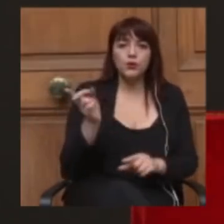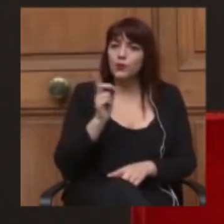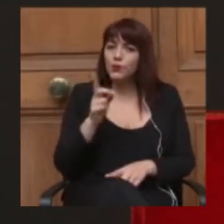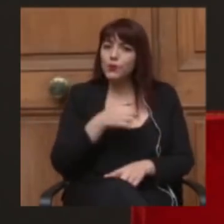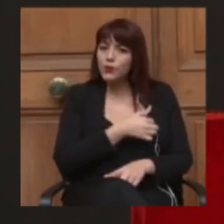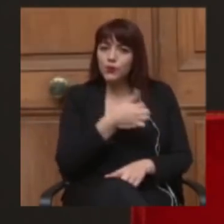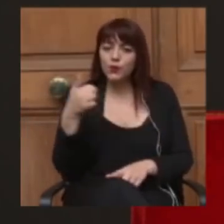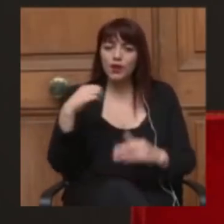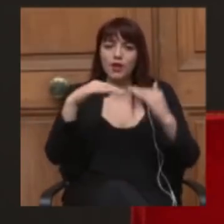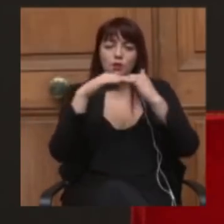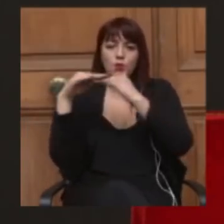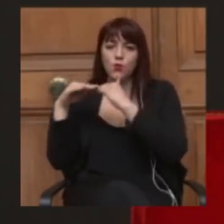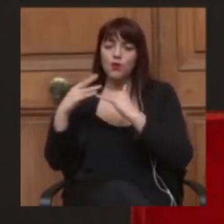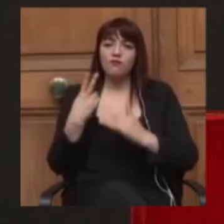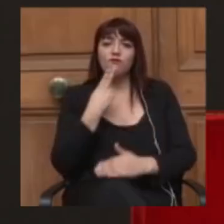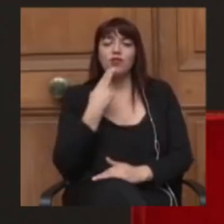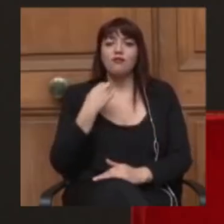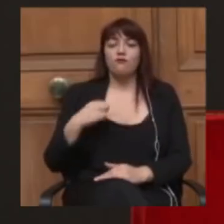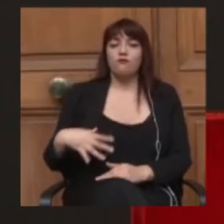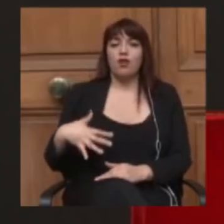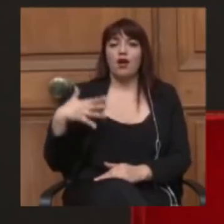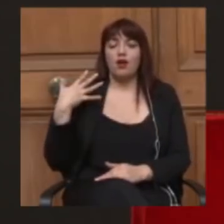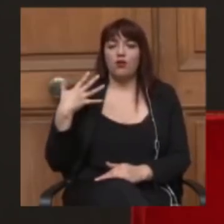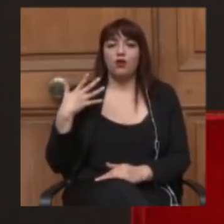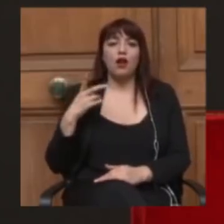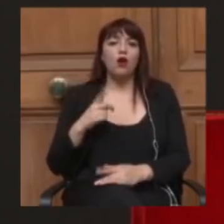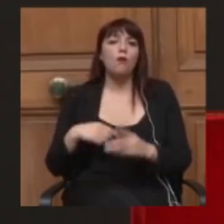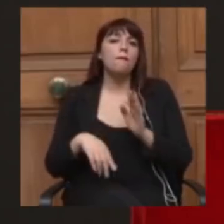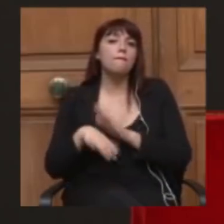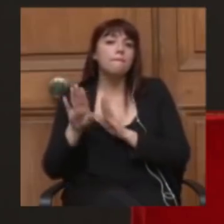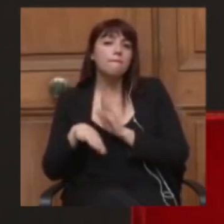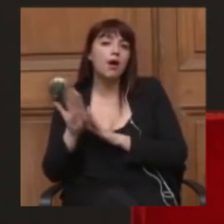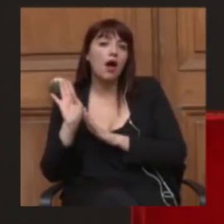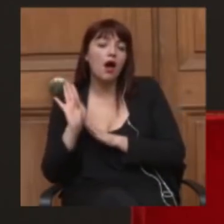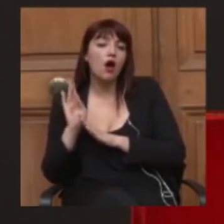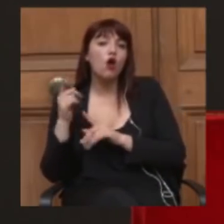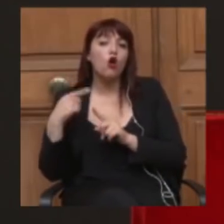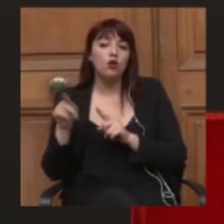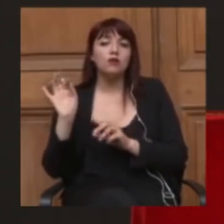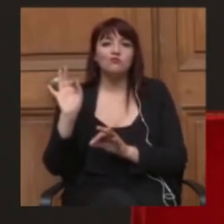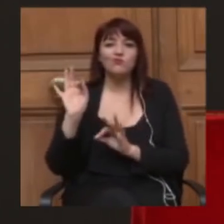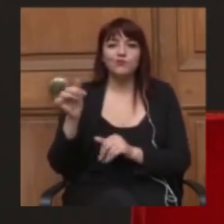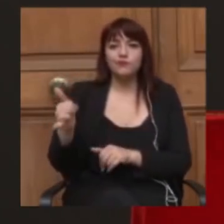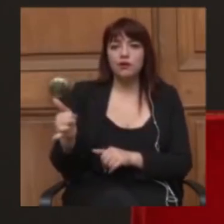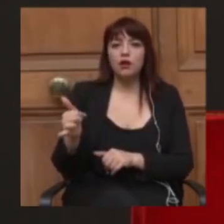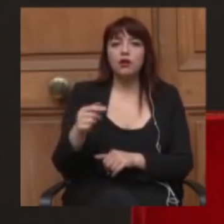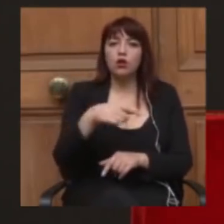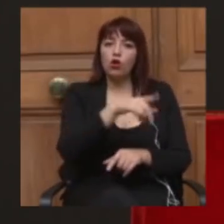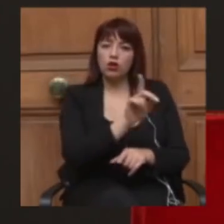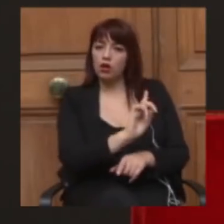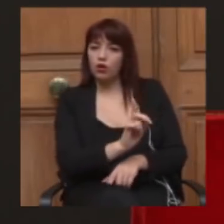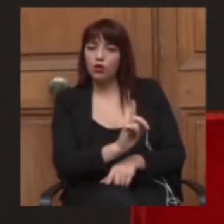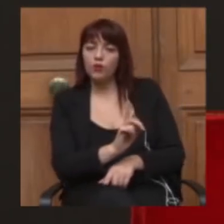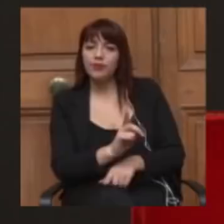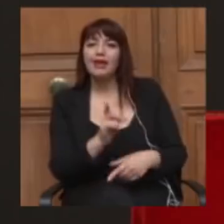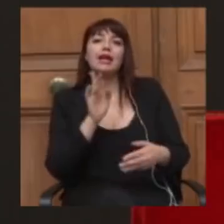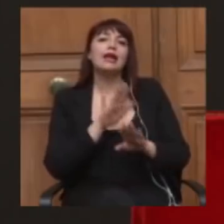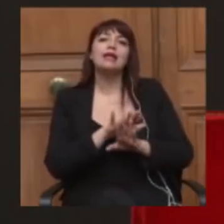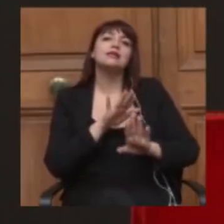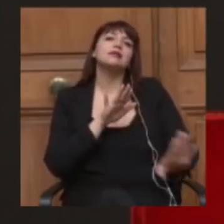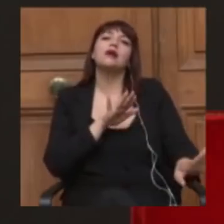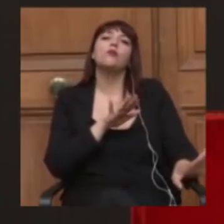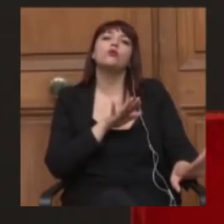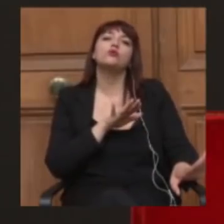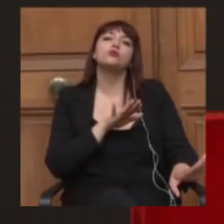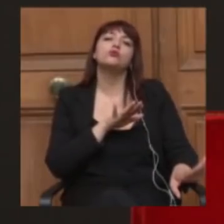as more grievable than others. We reject the calculus that makes